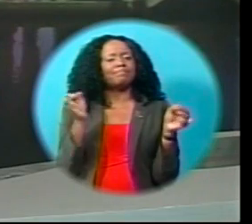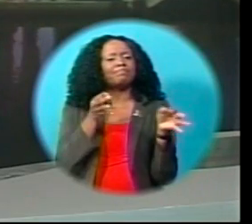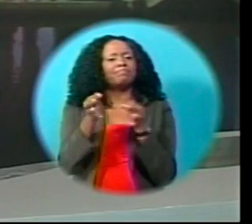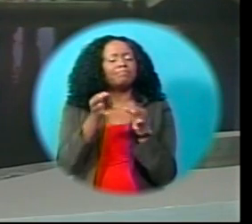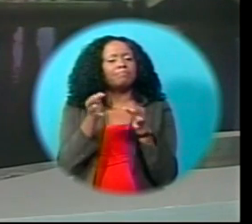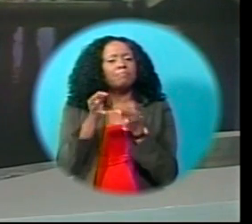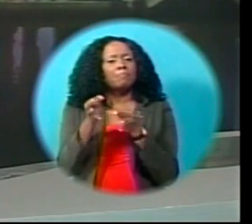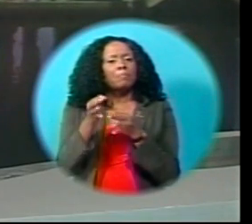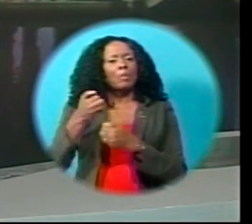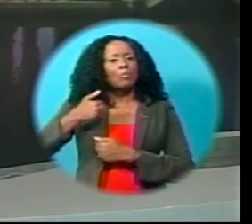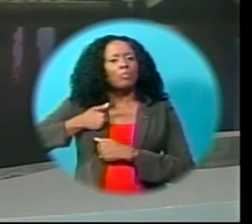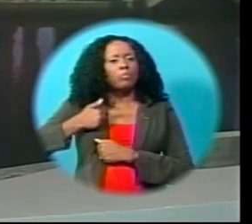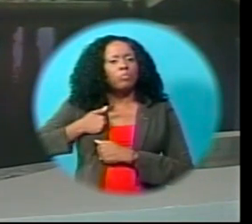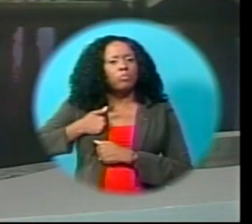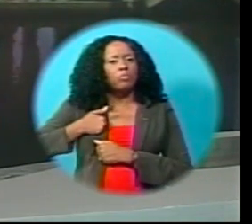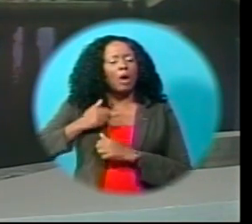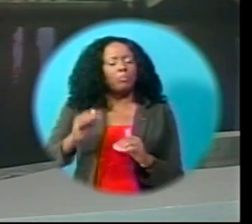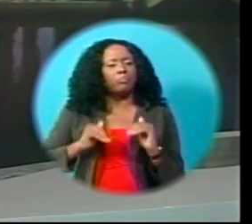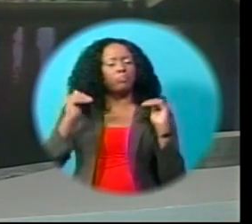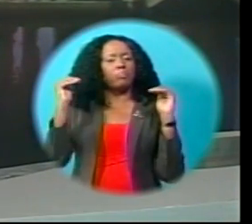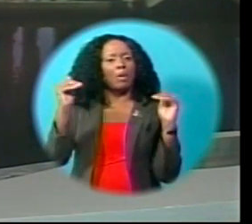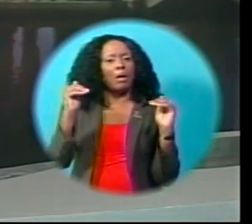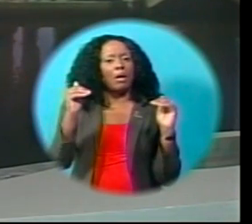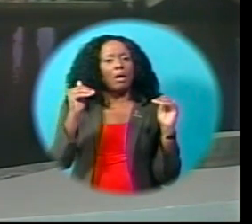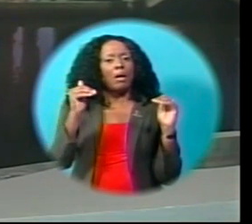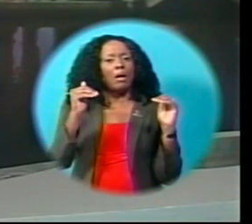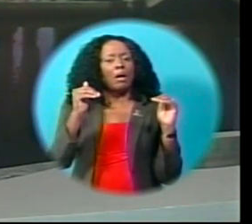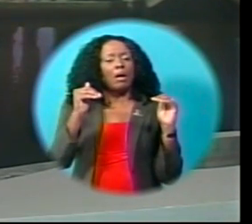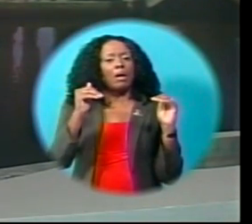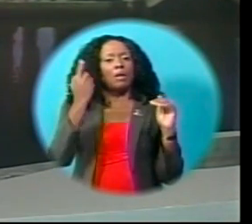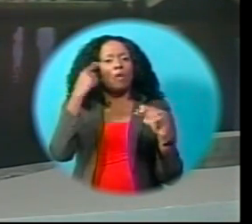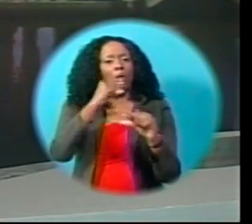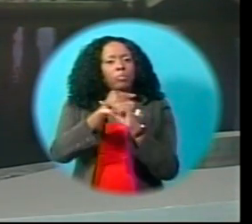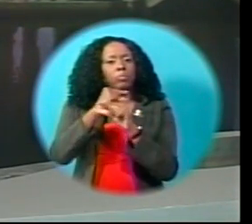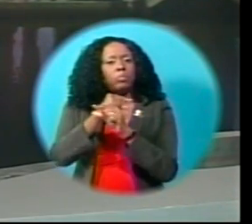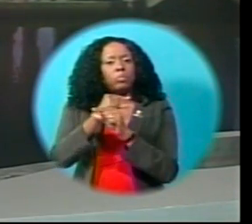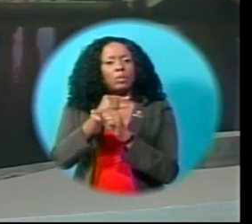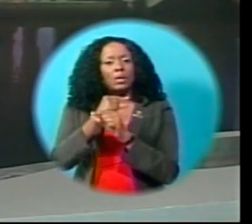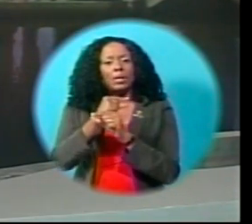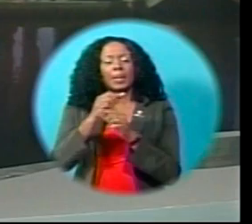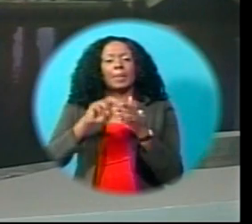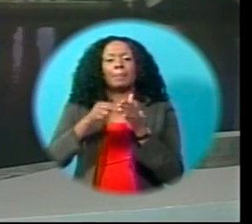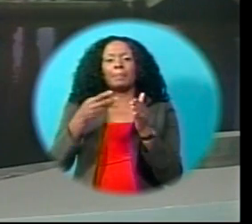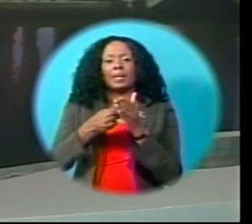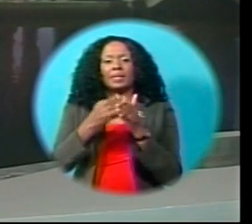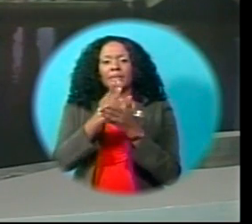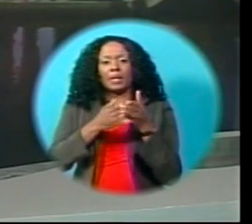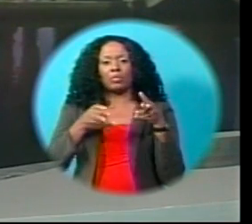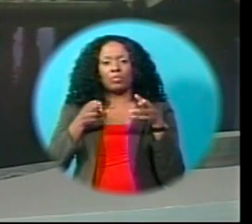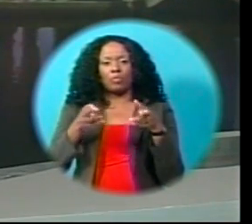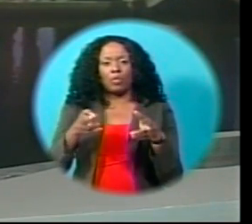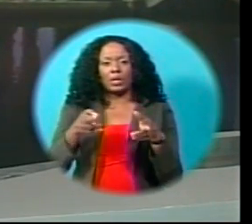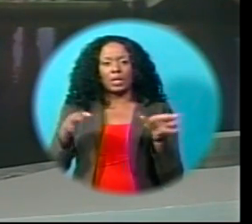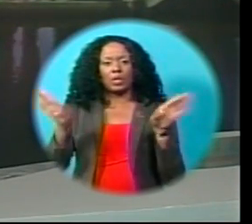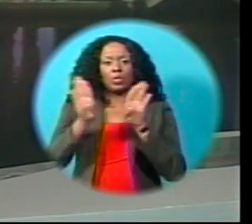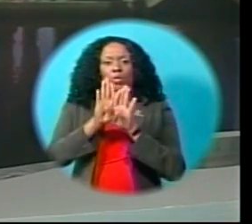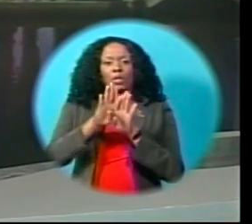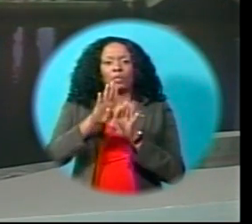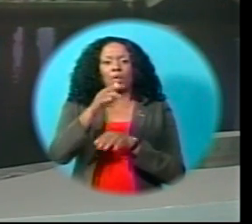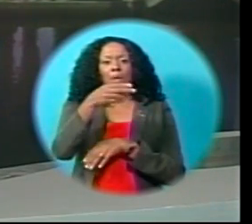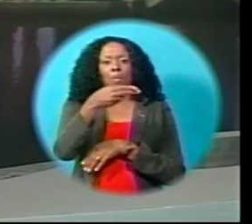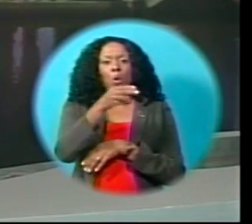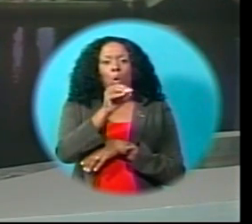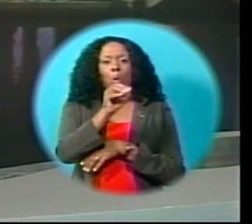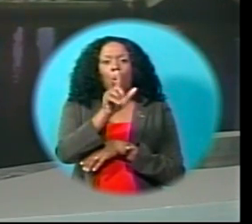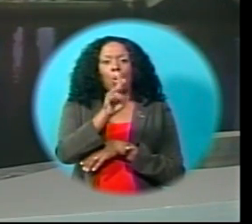safe. He explains that the force's enhanced security plan will also see the closure of the road from the Holborn Circle to